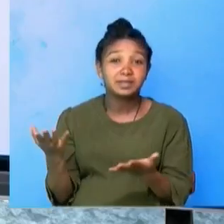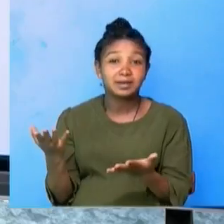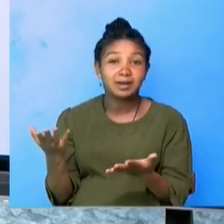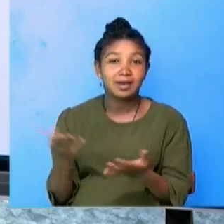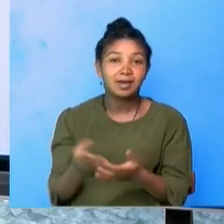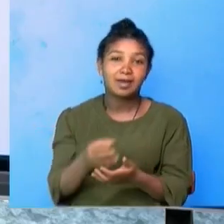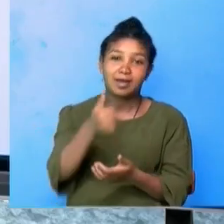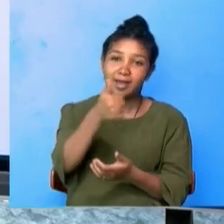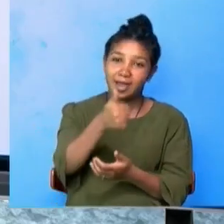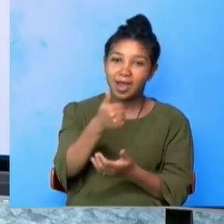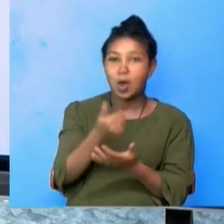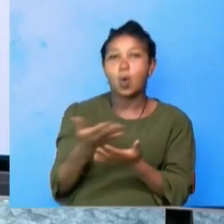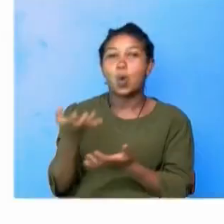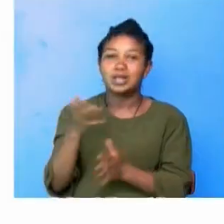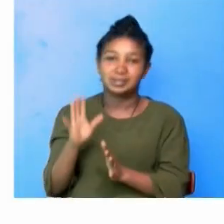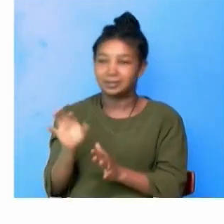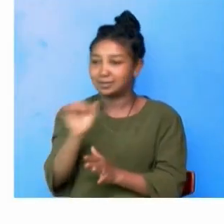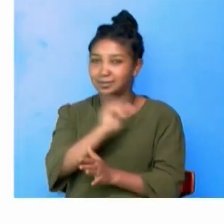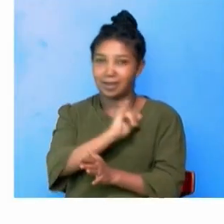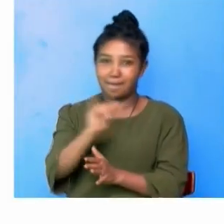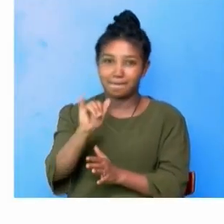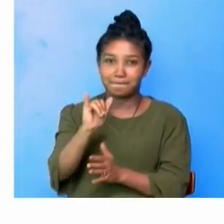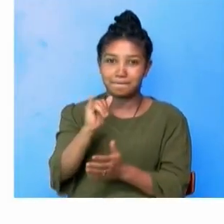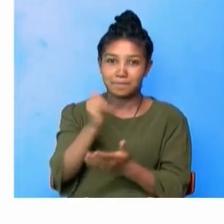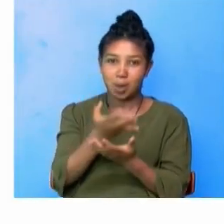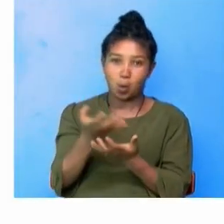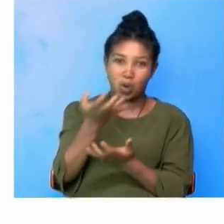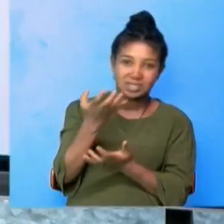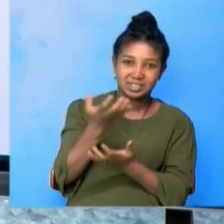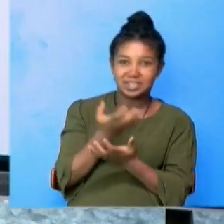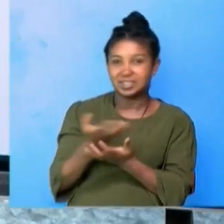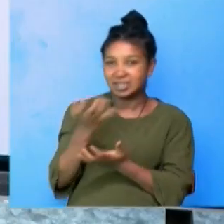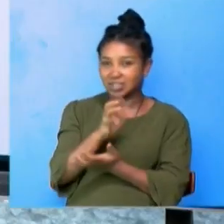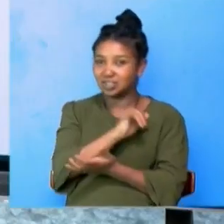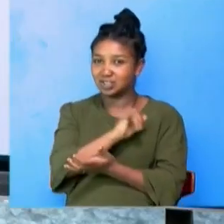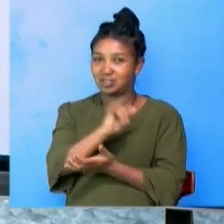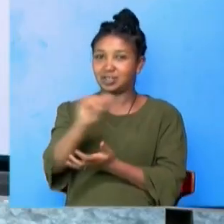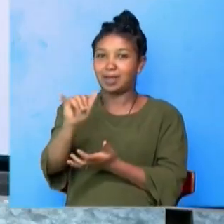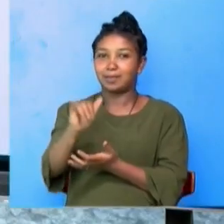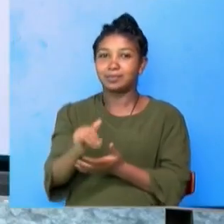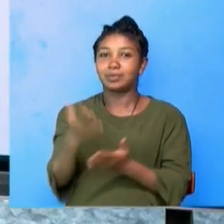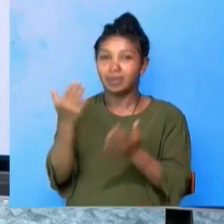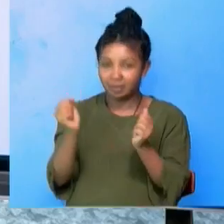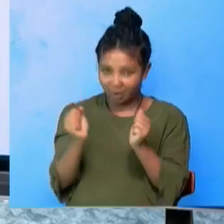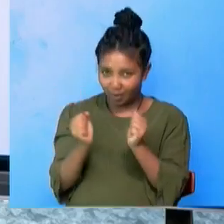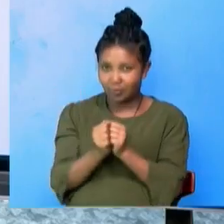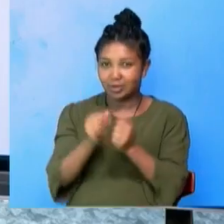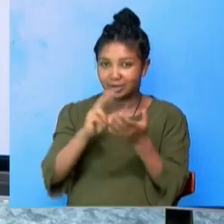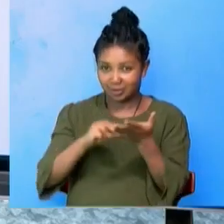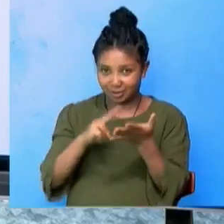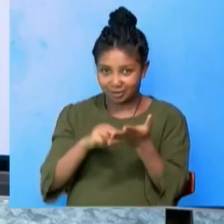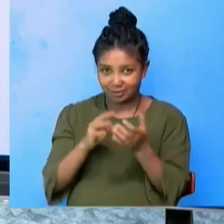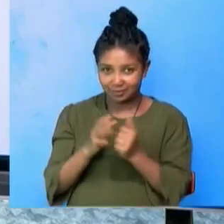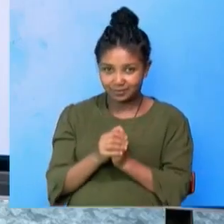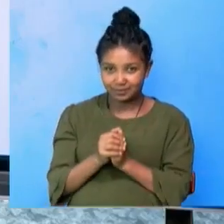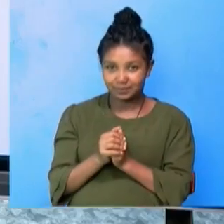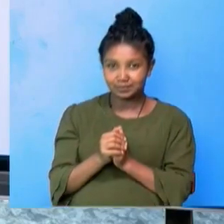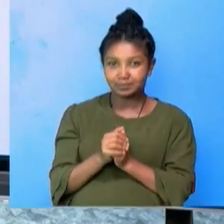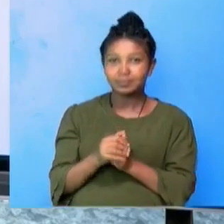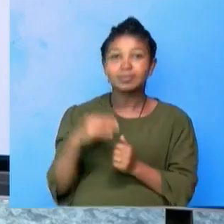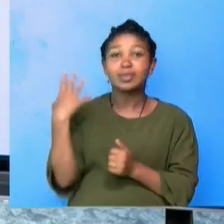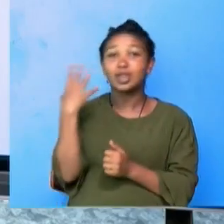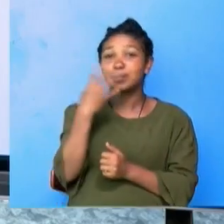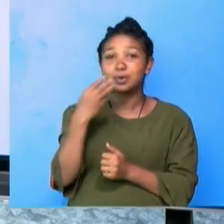A, wealthy. Wealthy. So let us read once together.